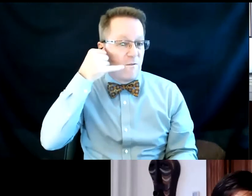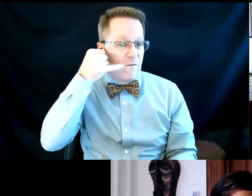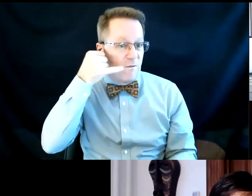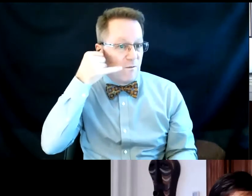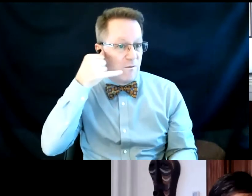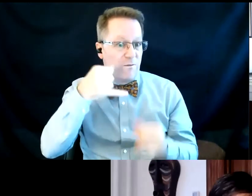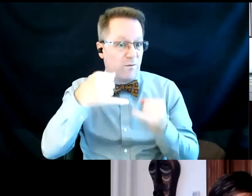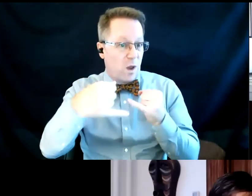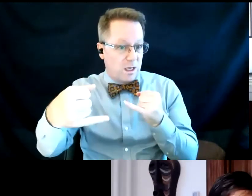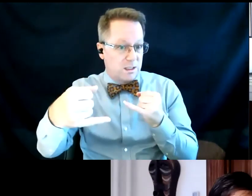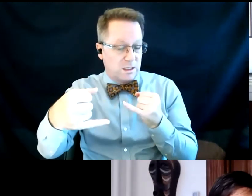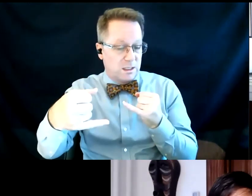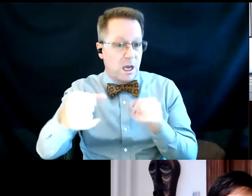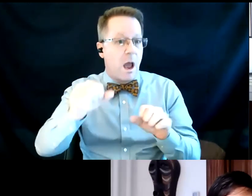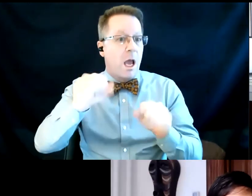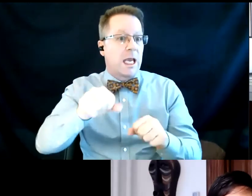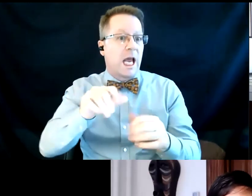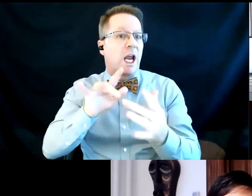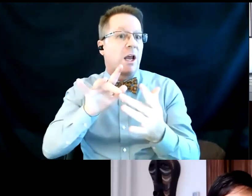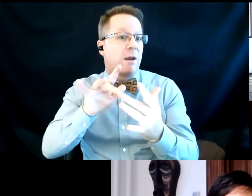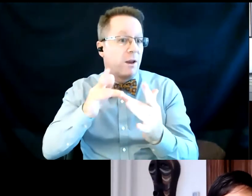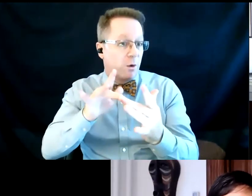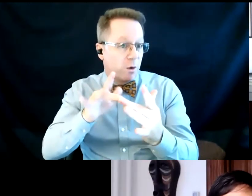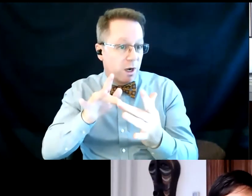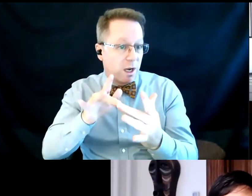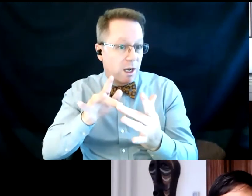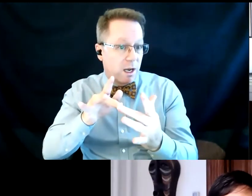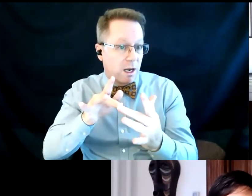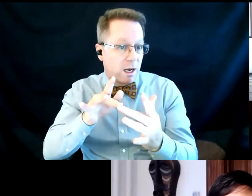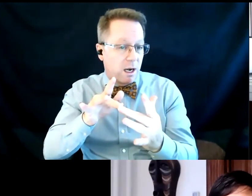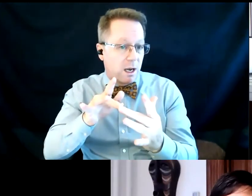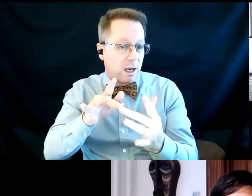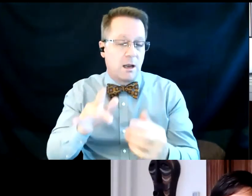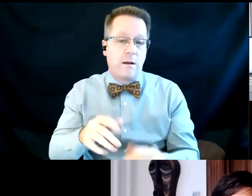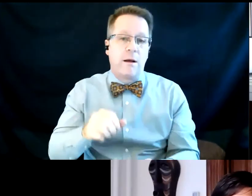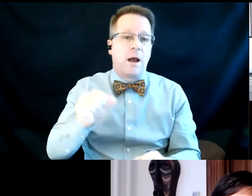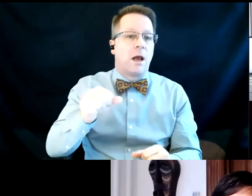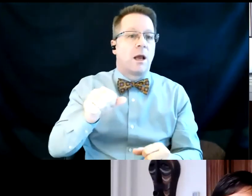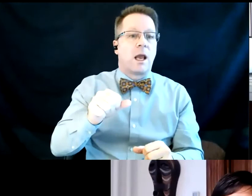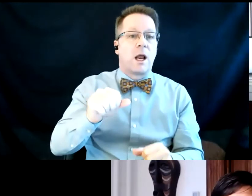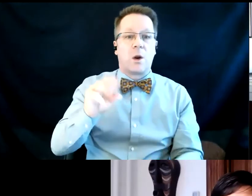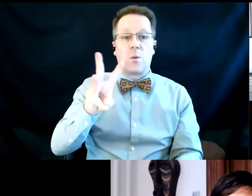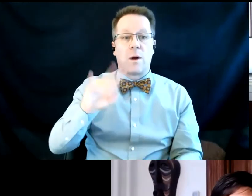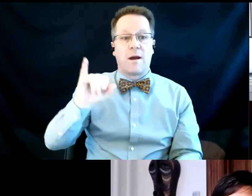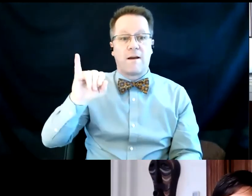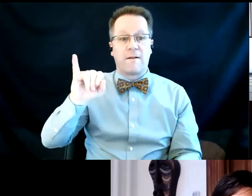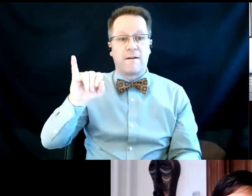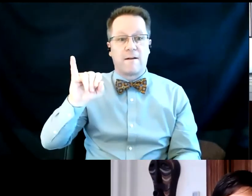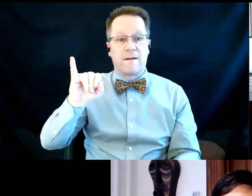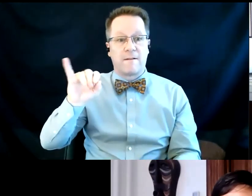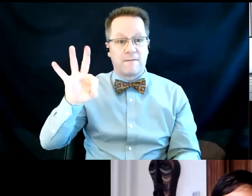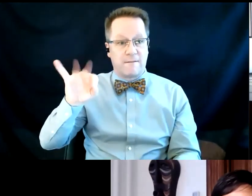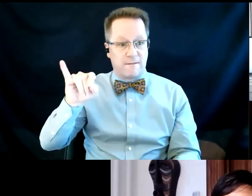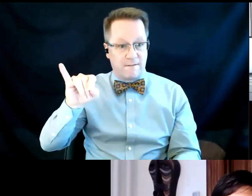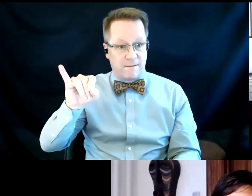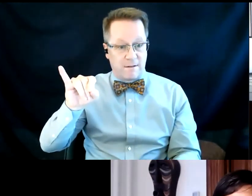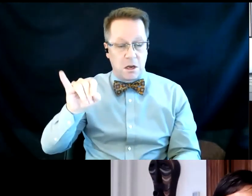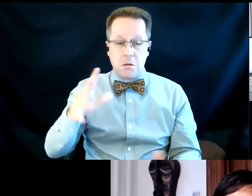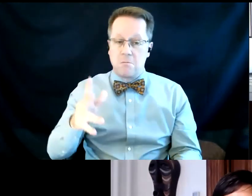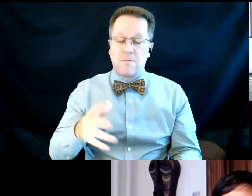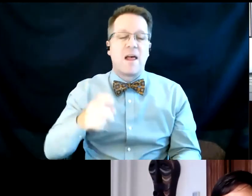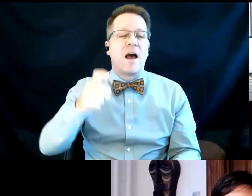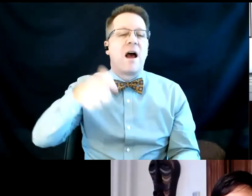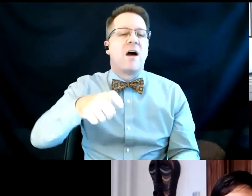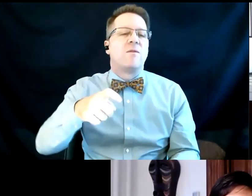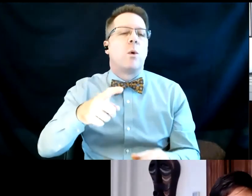use an internet-based landline. It's got to be an old school copper landline, which I don't have at home. I've been used to, working at